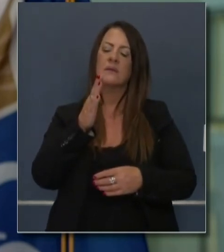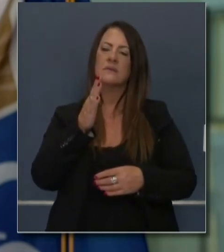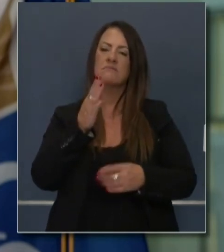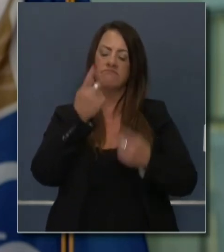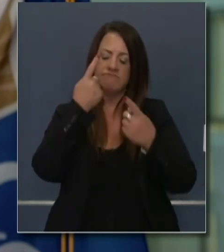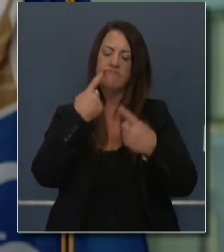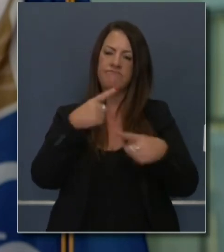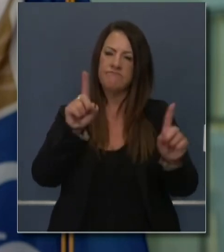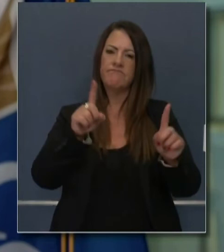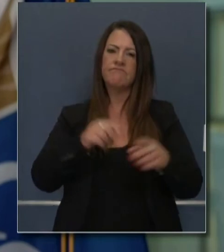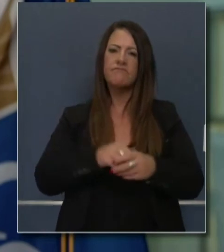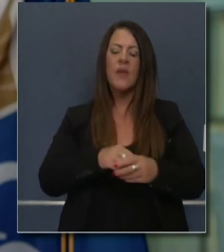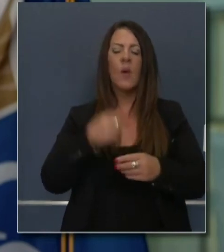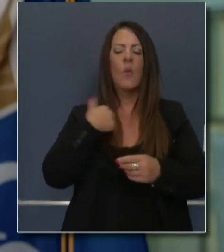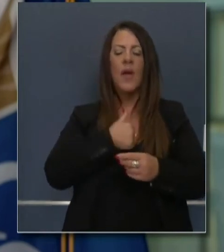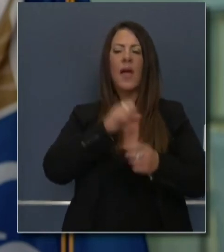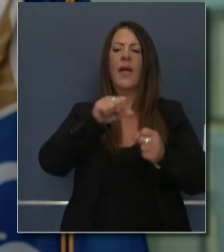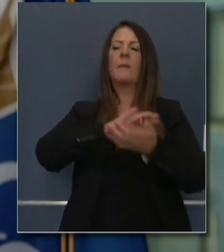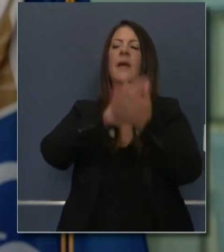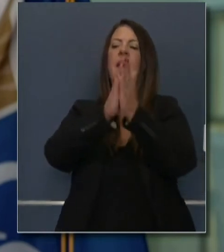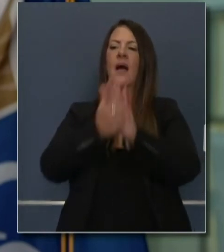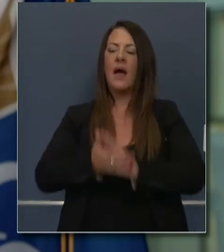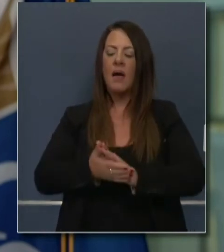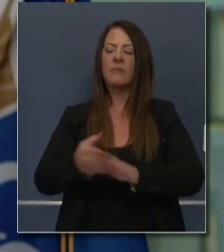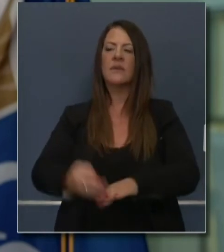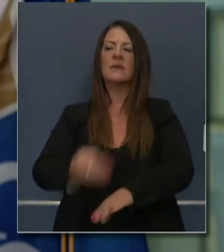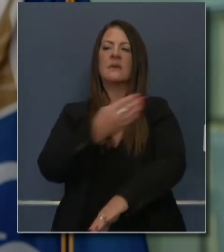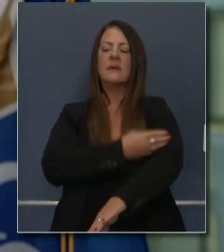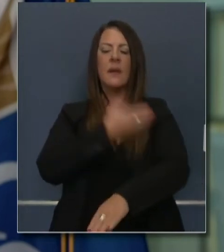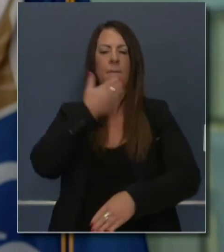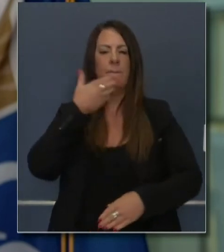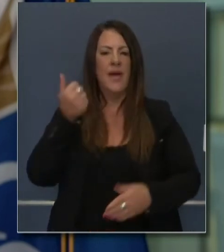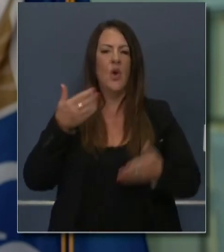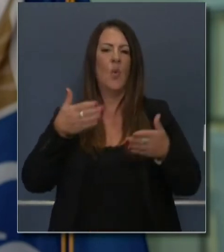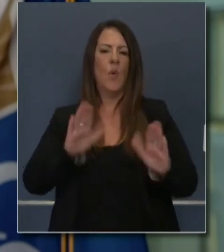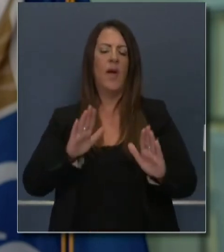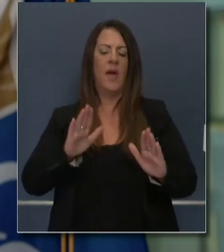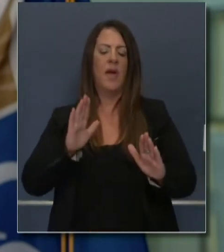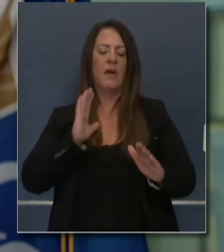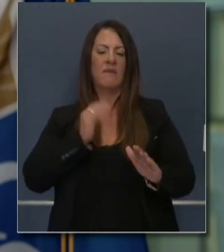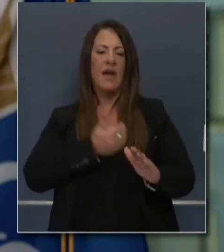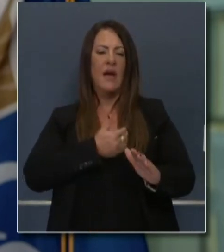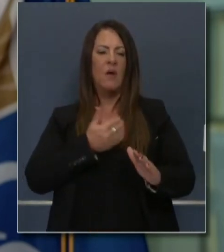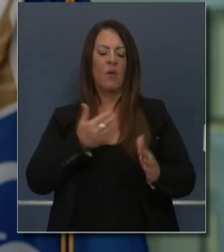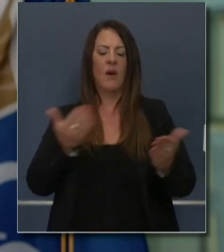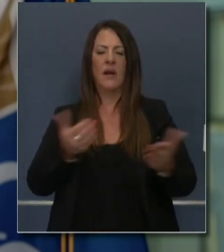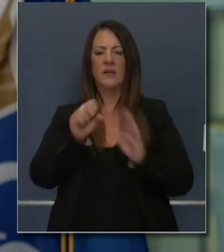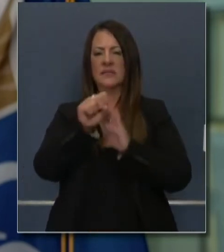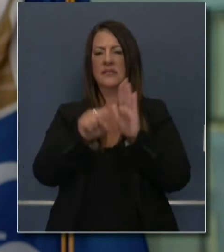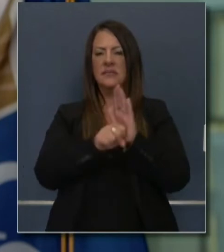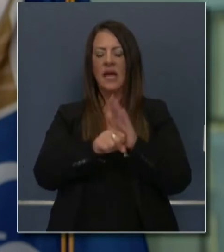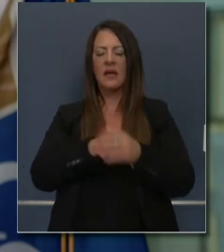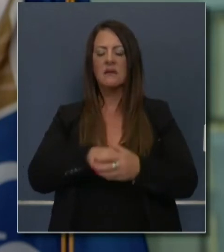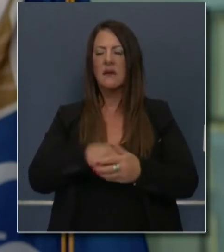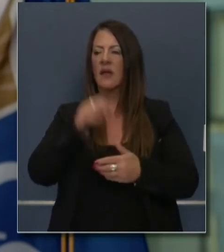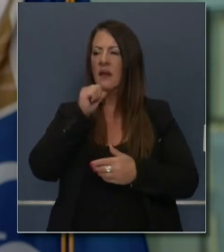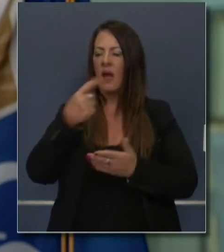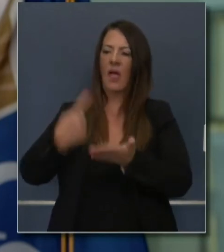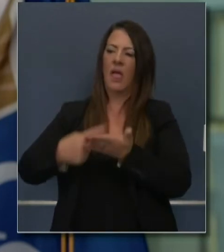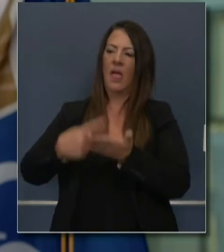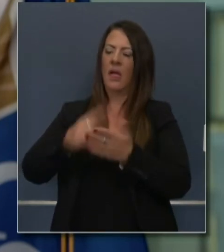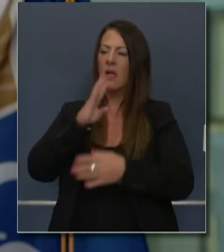the language, turn the page on the politics of the status quo on this issue and move to a more